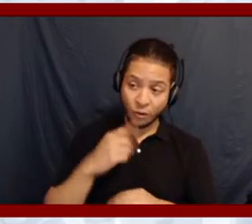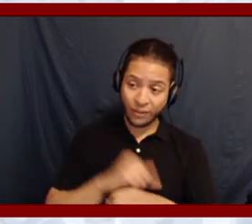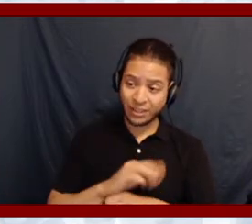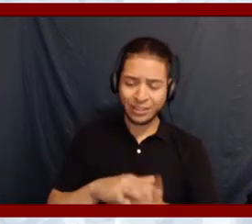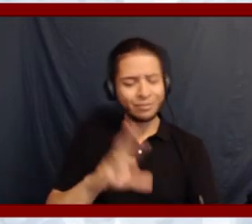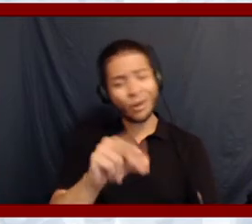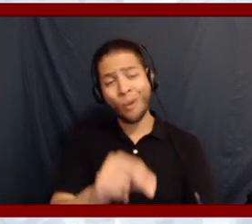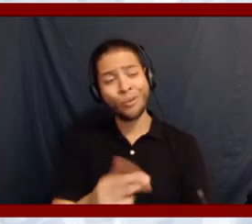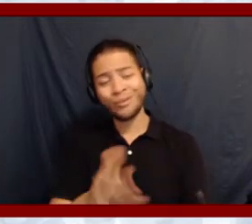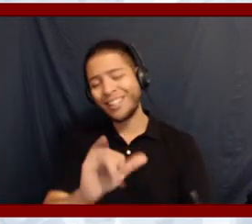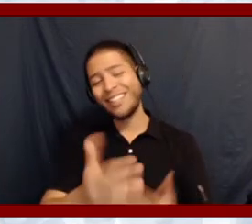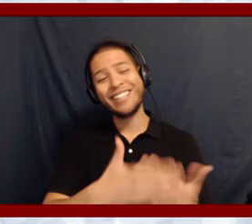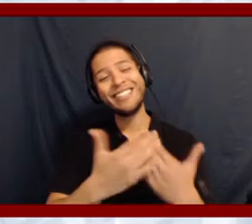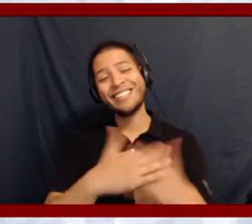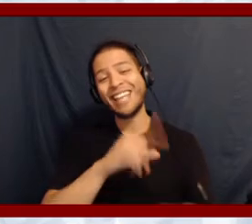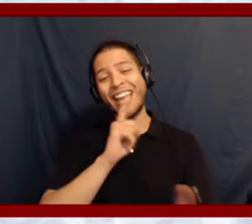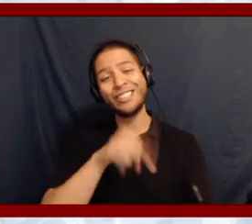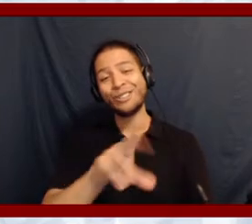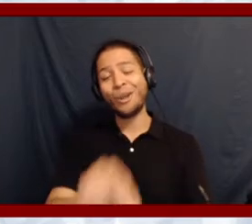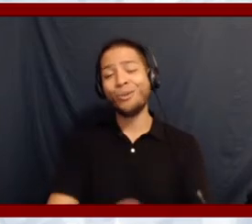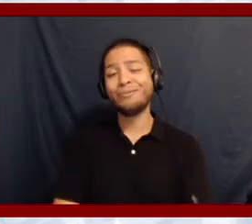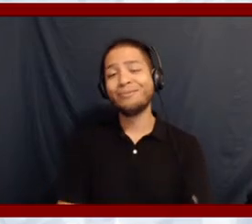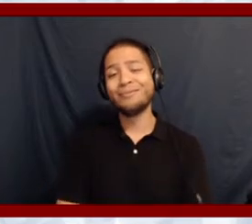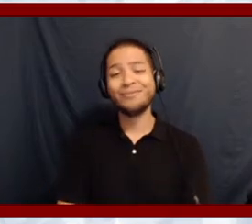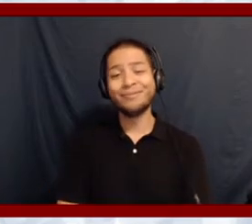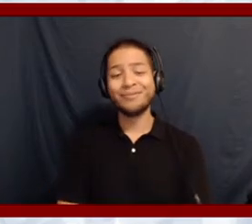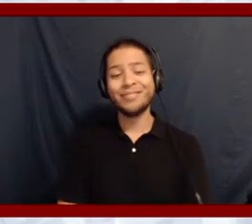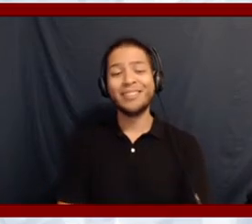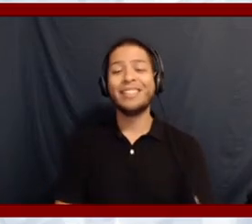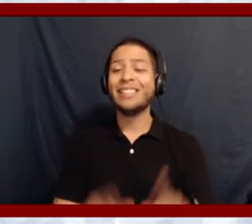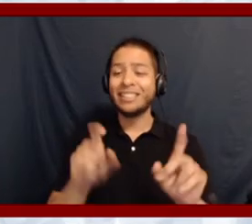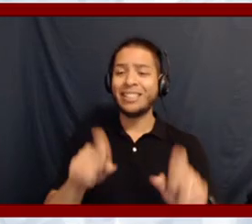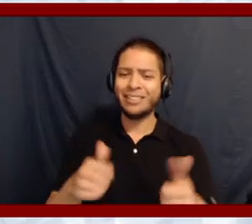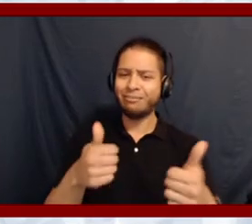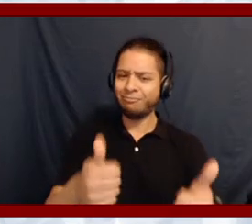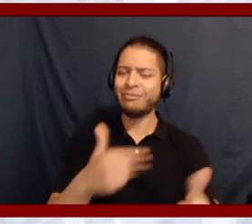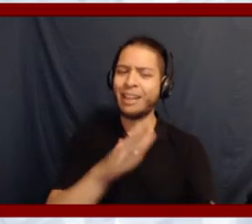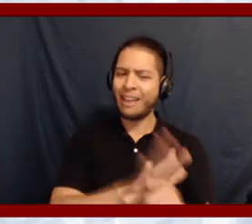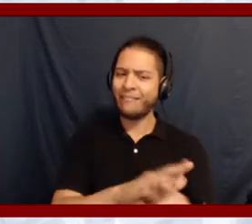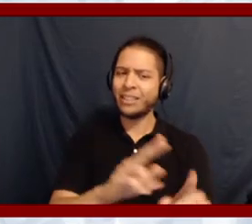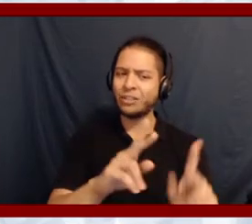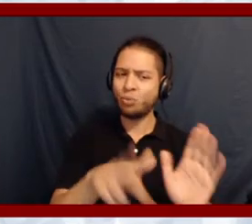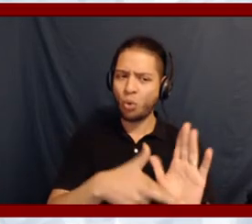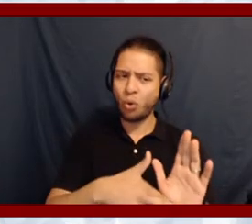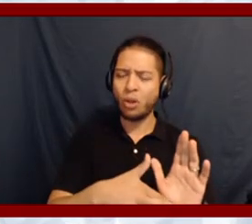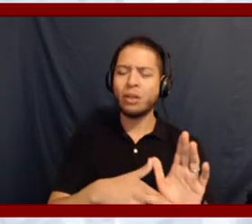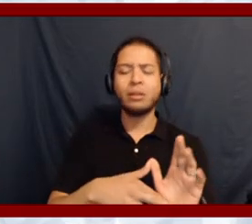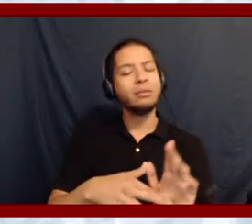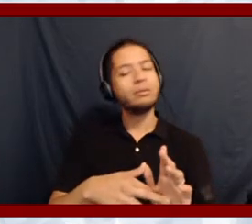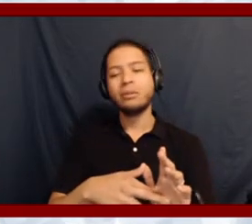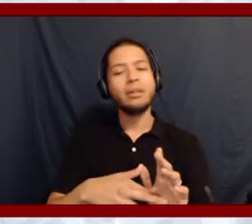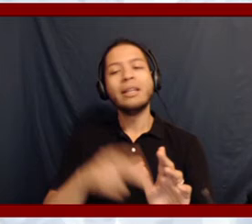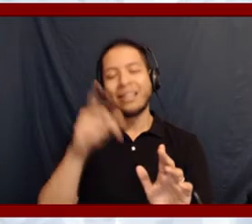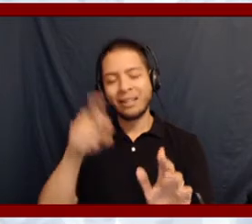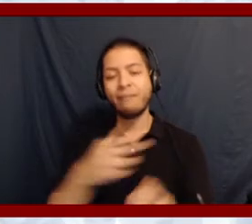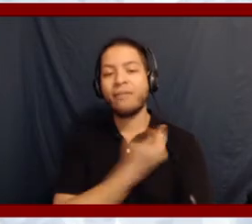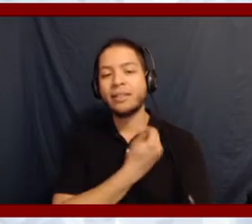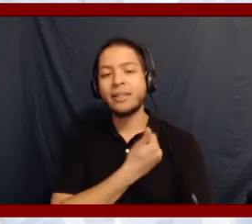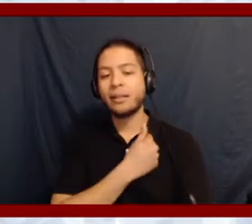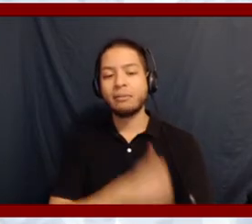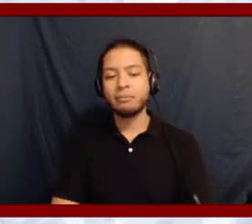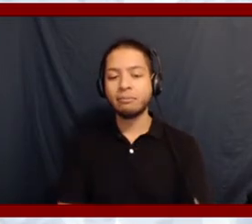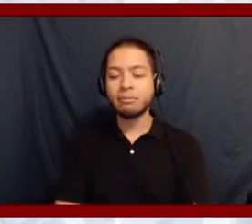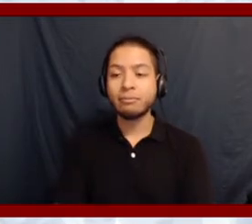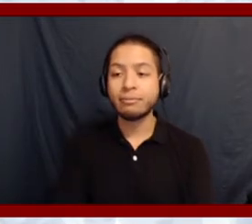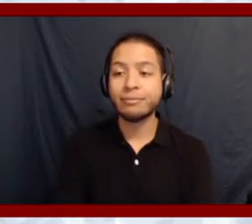one. Single answer, no. Testing has a good place, but you really need to get vaccinated. I can tell